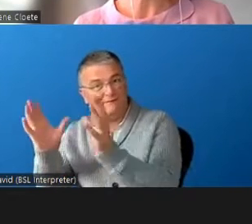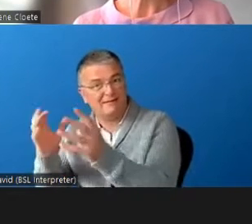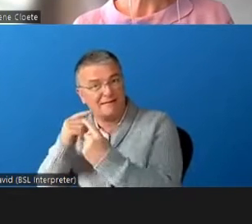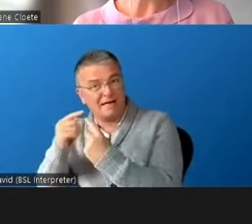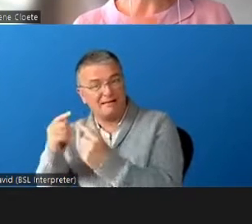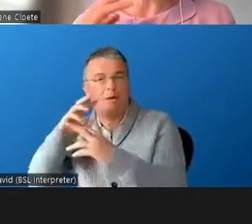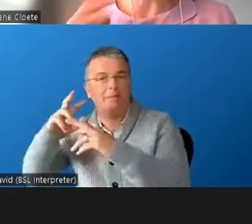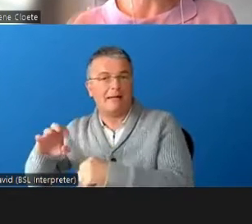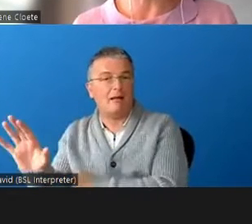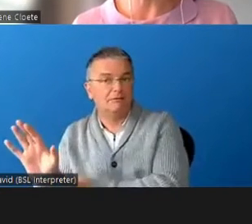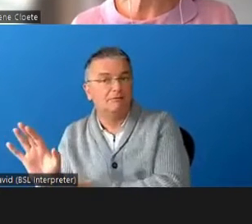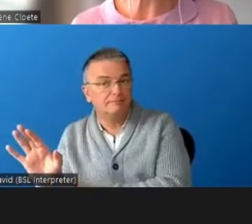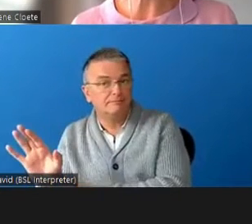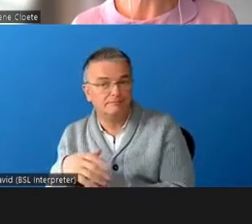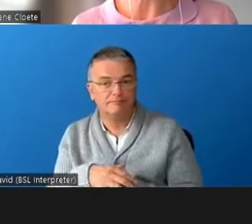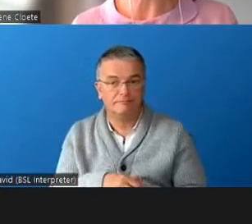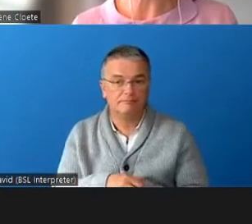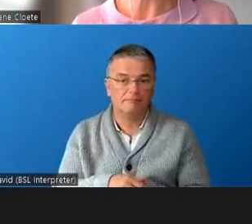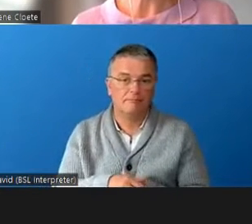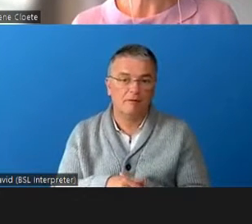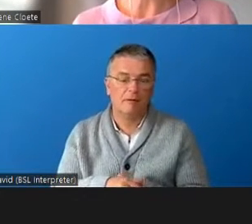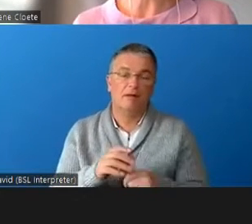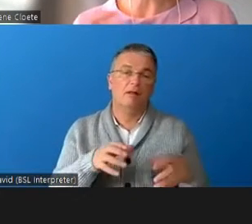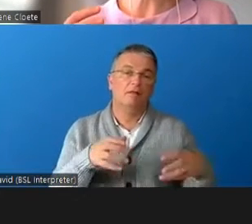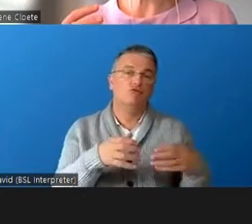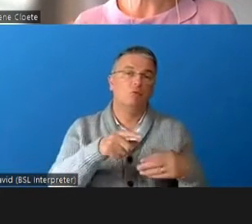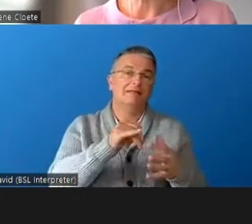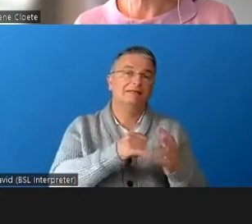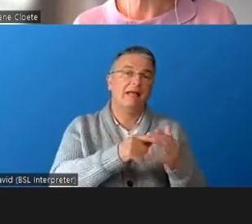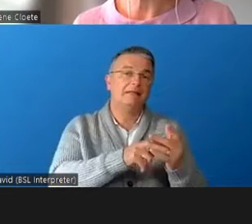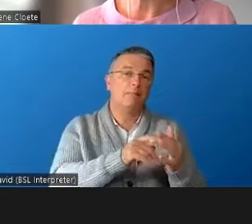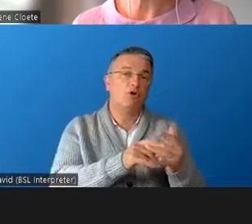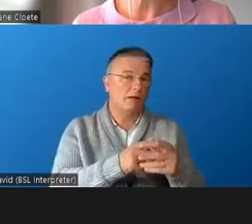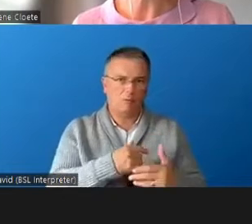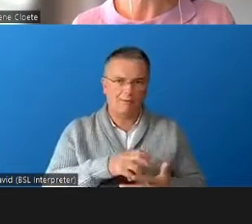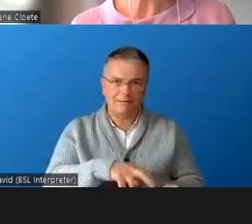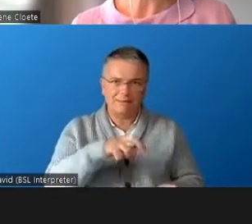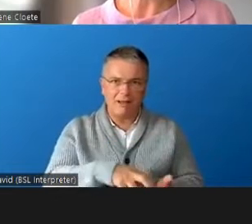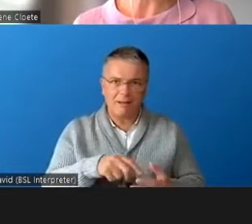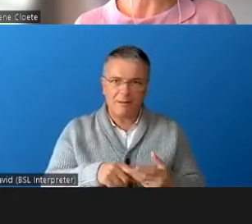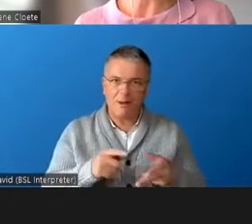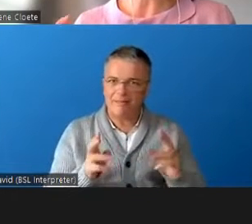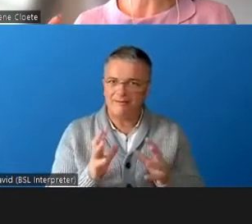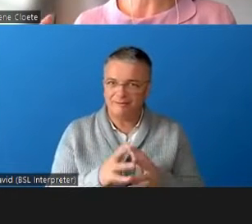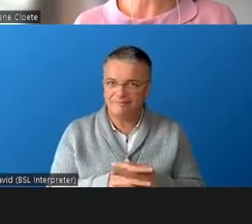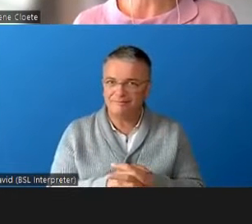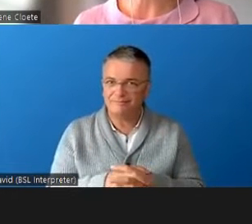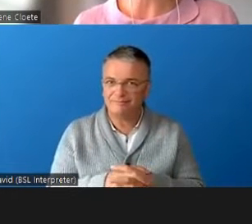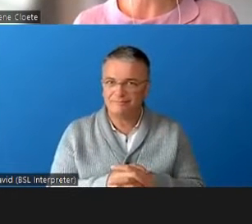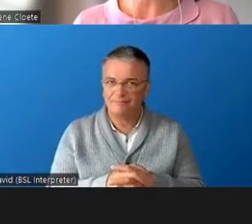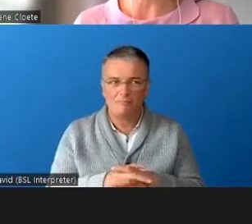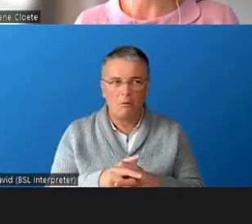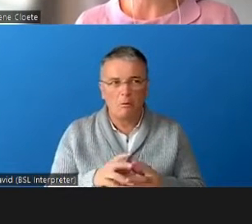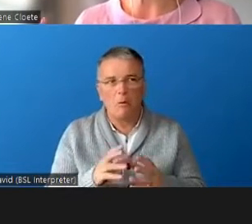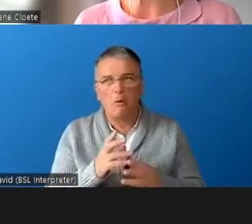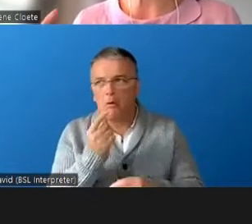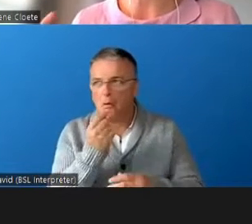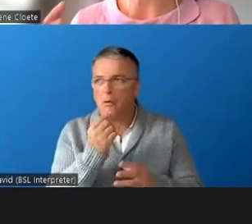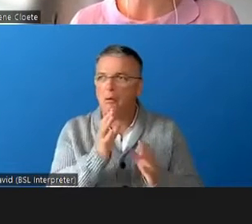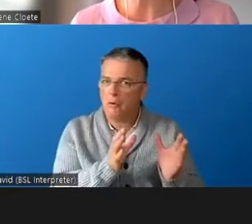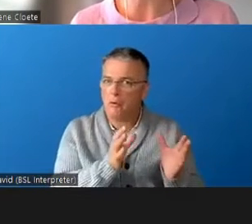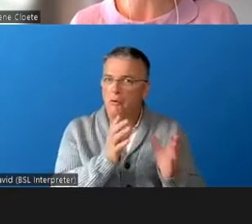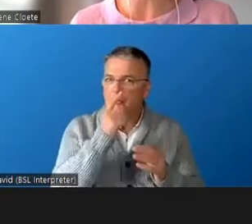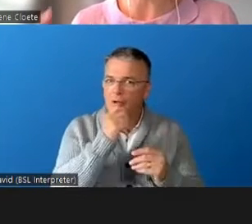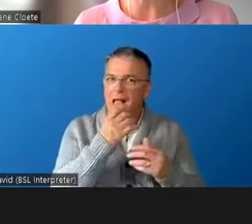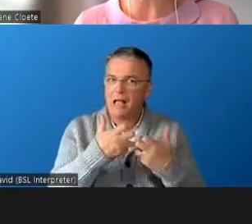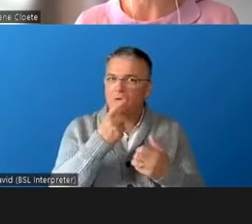analyzed. Now, the group in Santa Monica, they were very excited about the method, seeing the possibilities of how it can